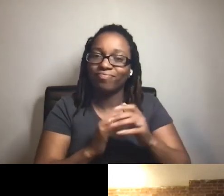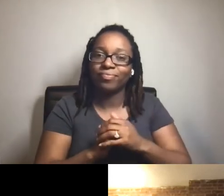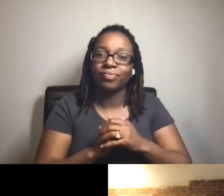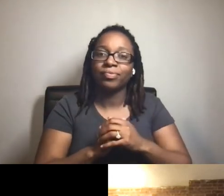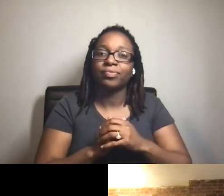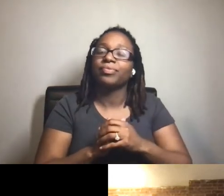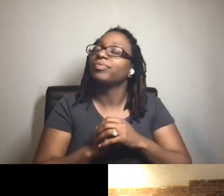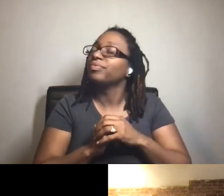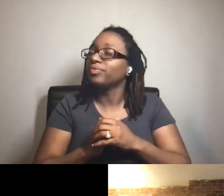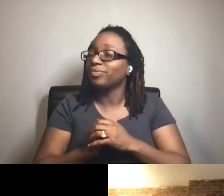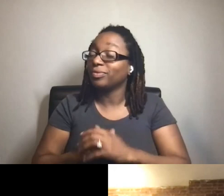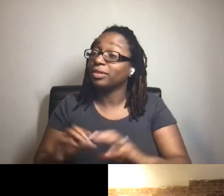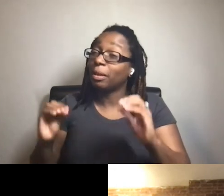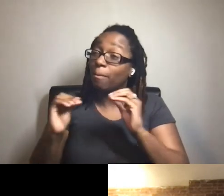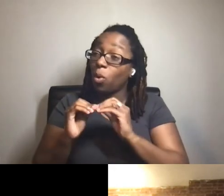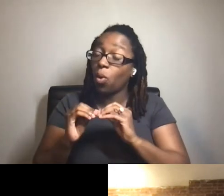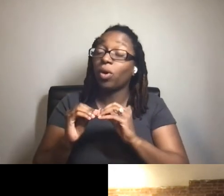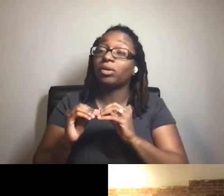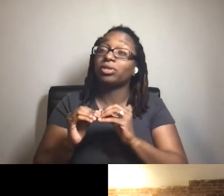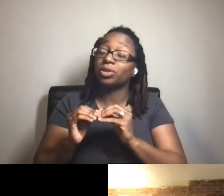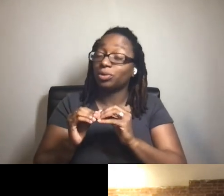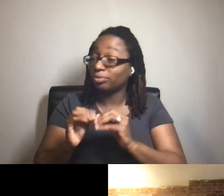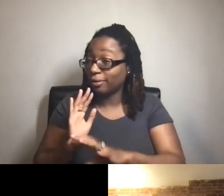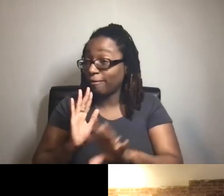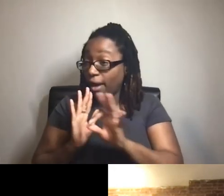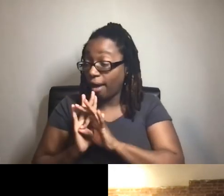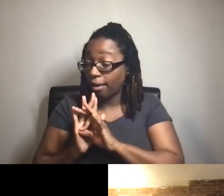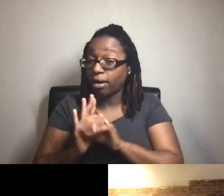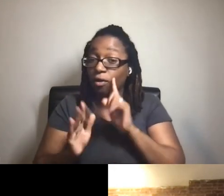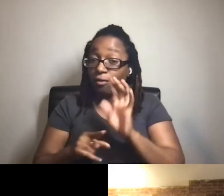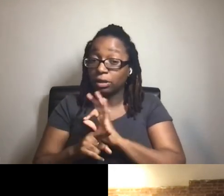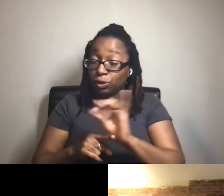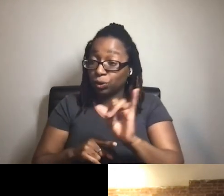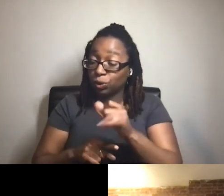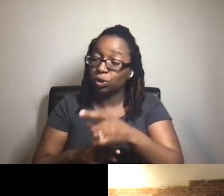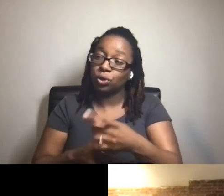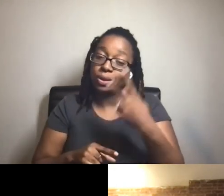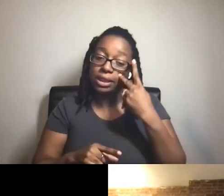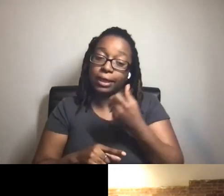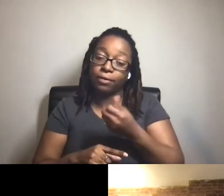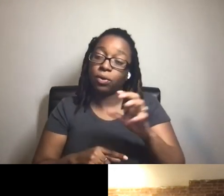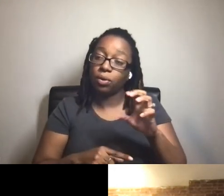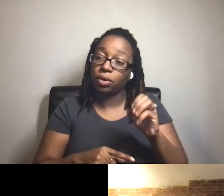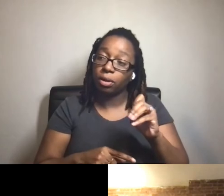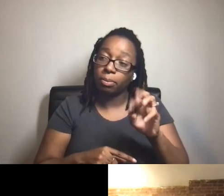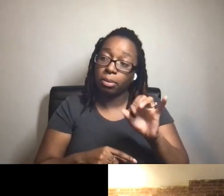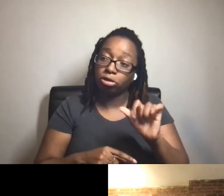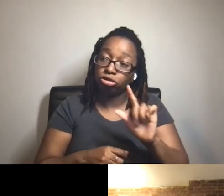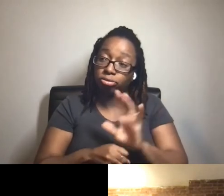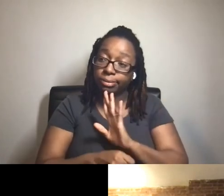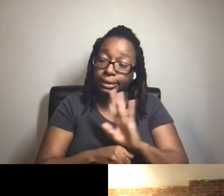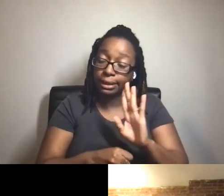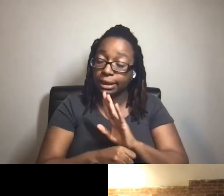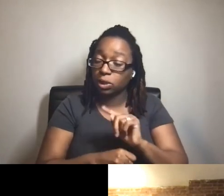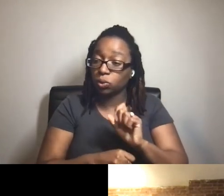more to explore, I guess, in terms of features as well, because you showed us some commercial tools that are available. So compared